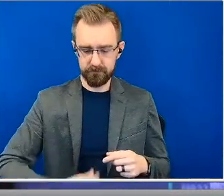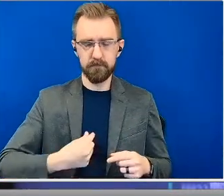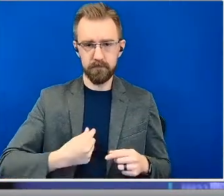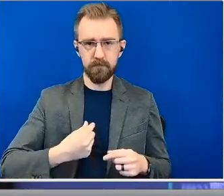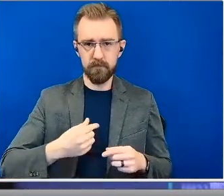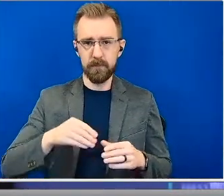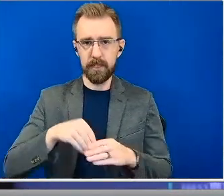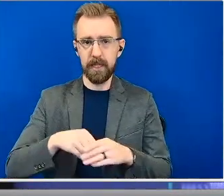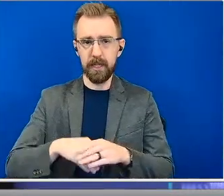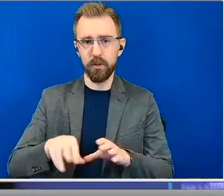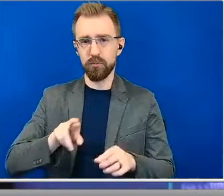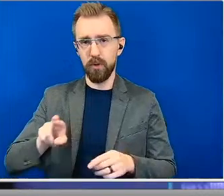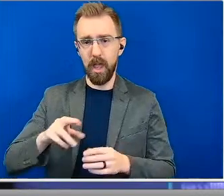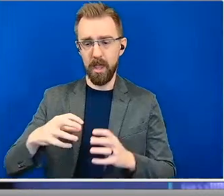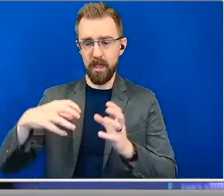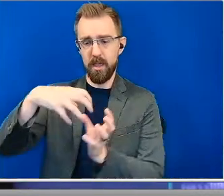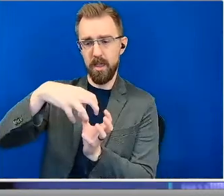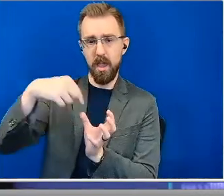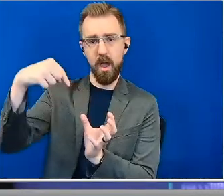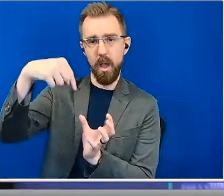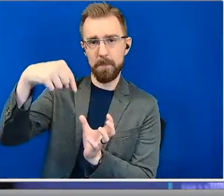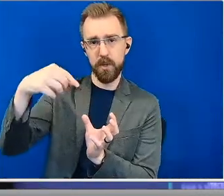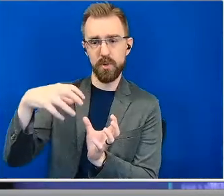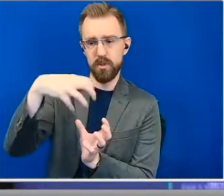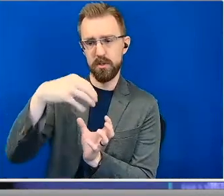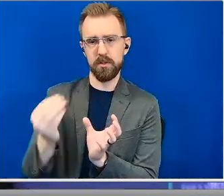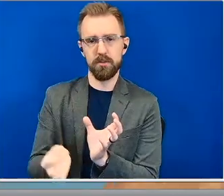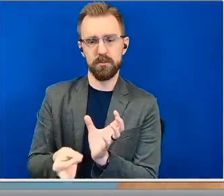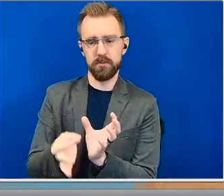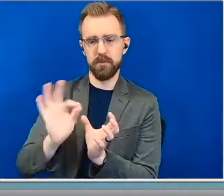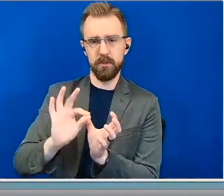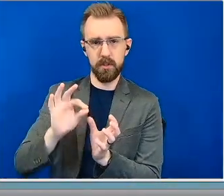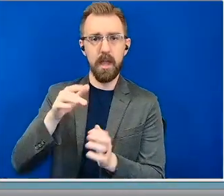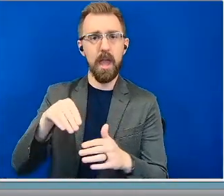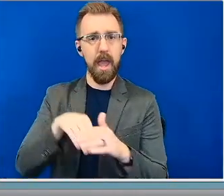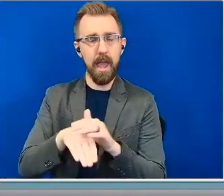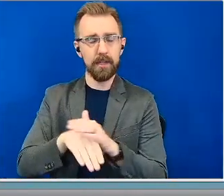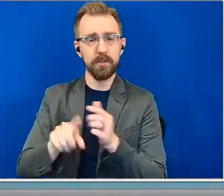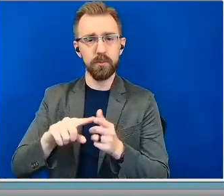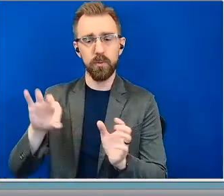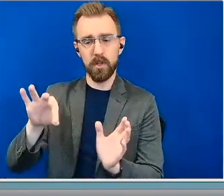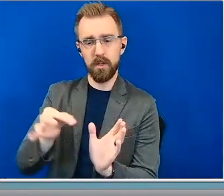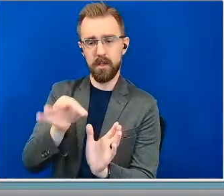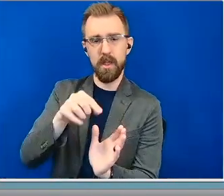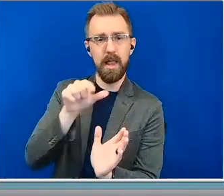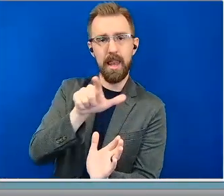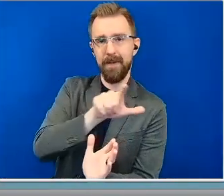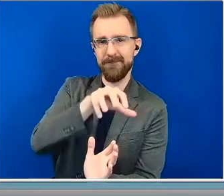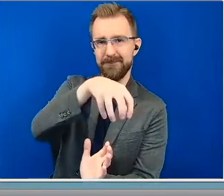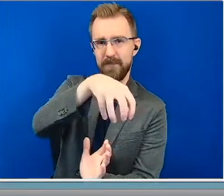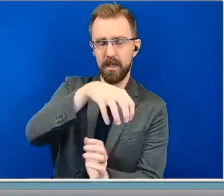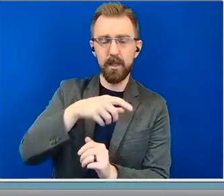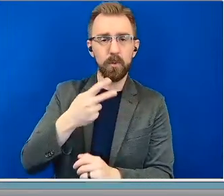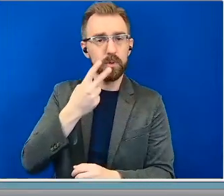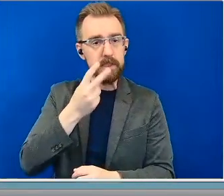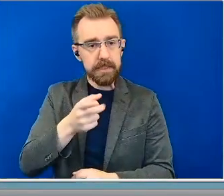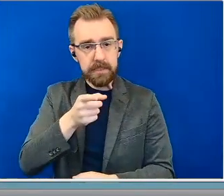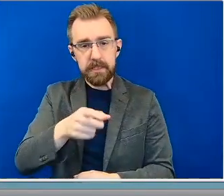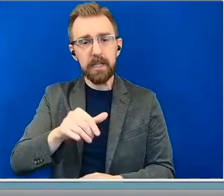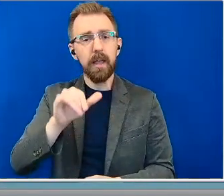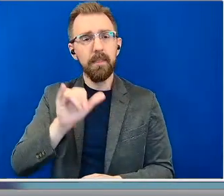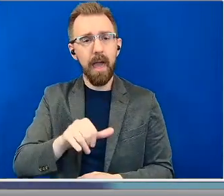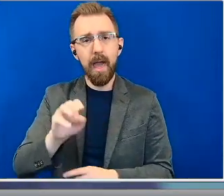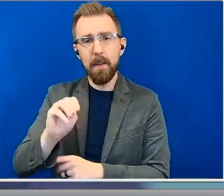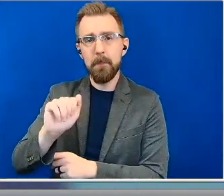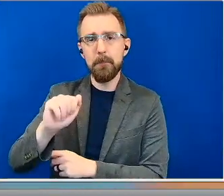chamber of the heart. Then we get access to the left upper chamber. So what you're seeing right there is mapping of the